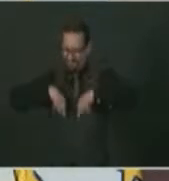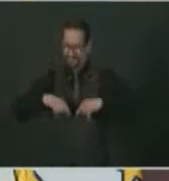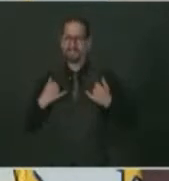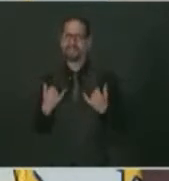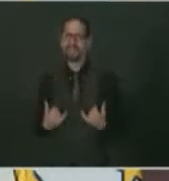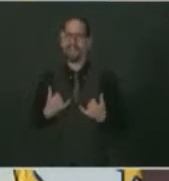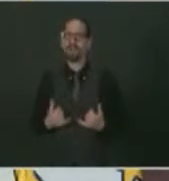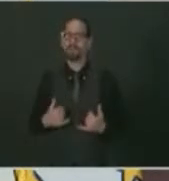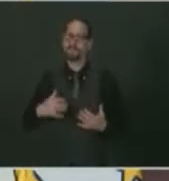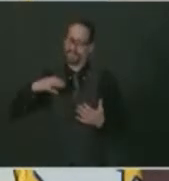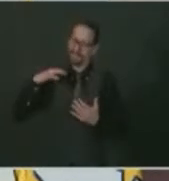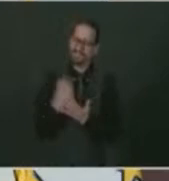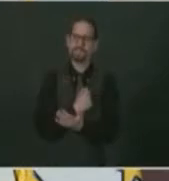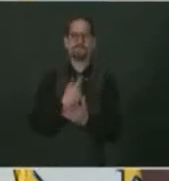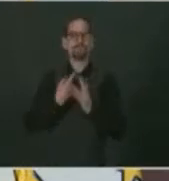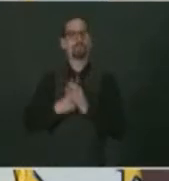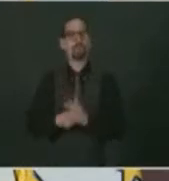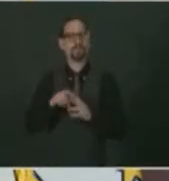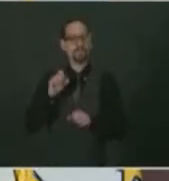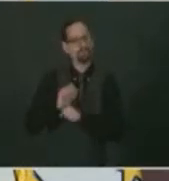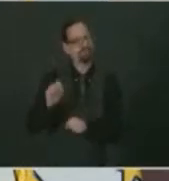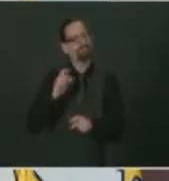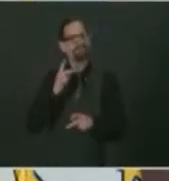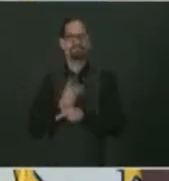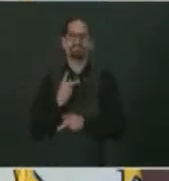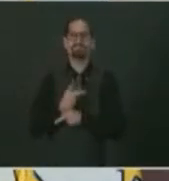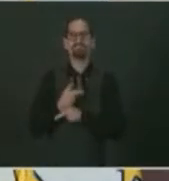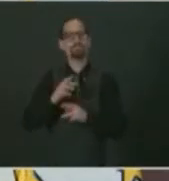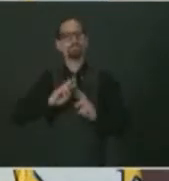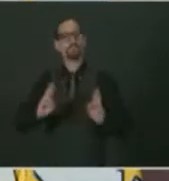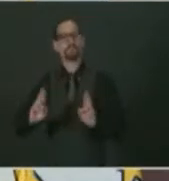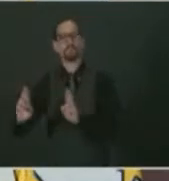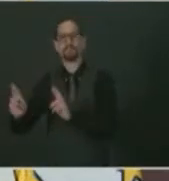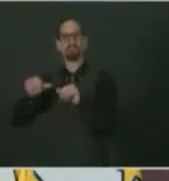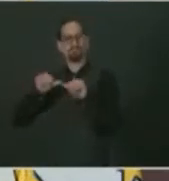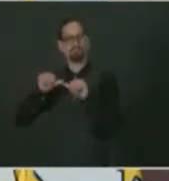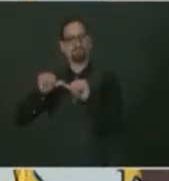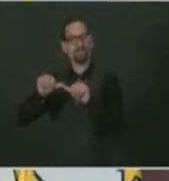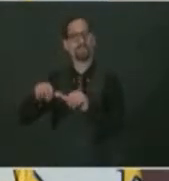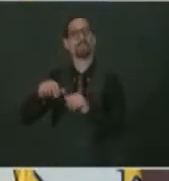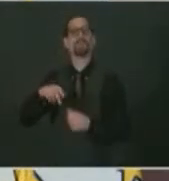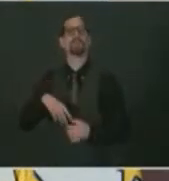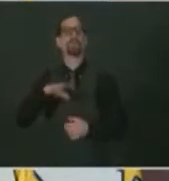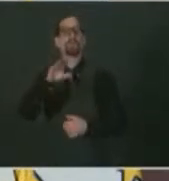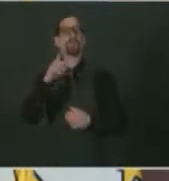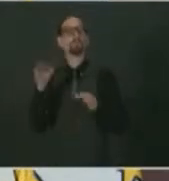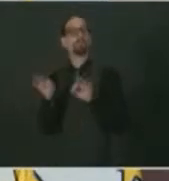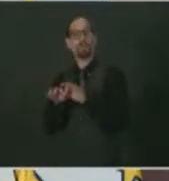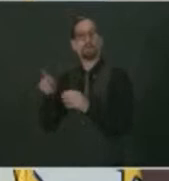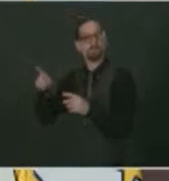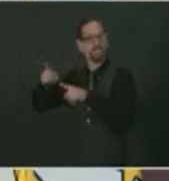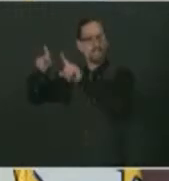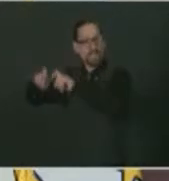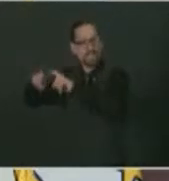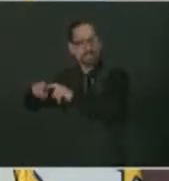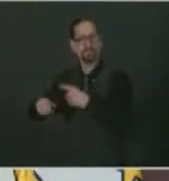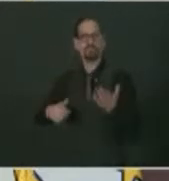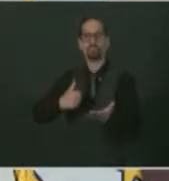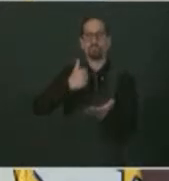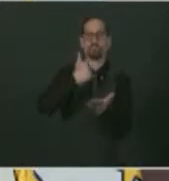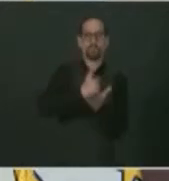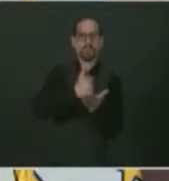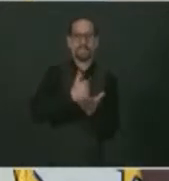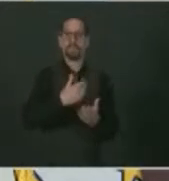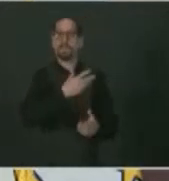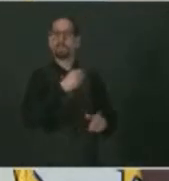testing, treatment, and vaccination. We still have ample amounts of treatment